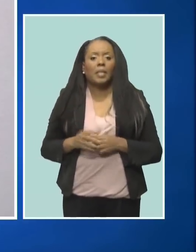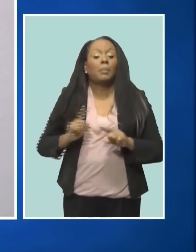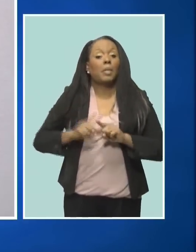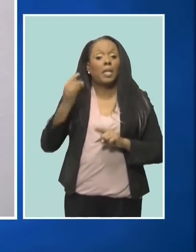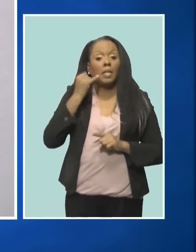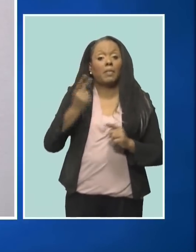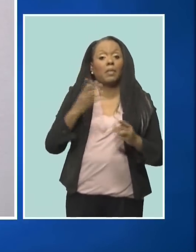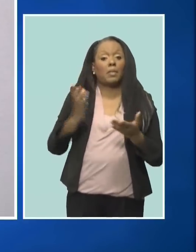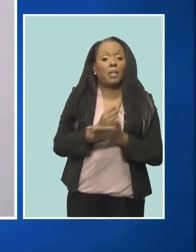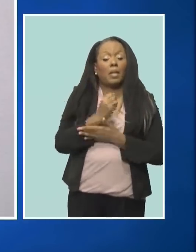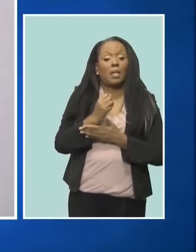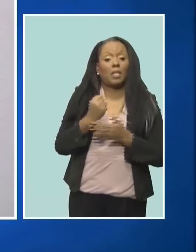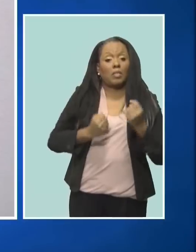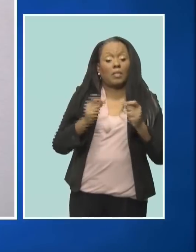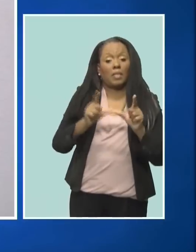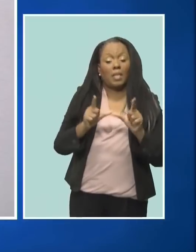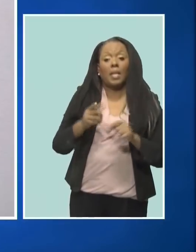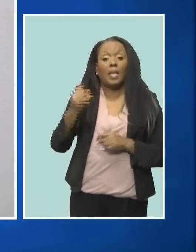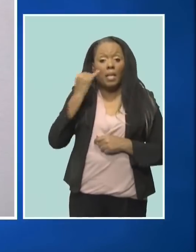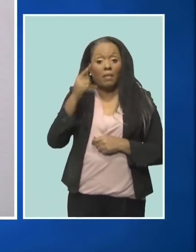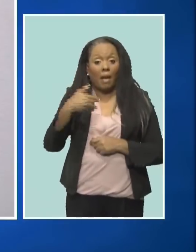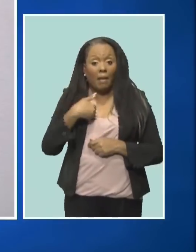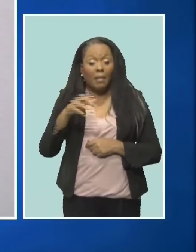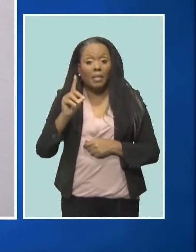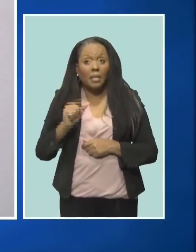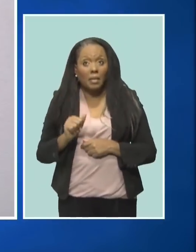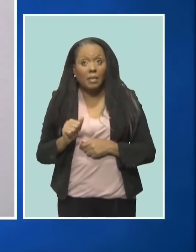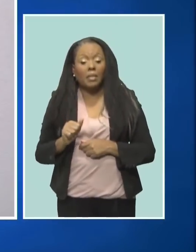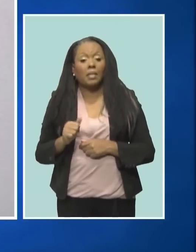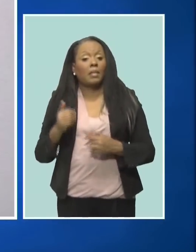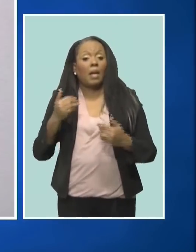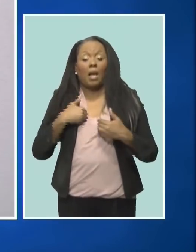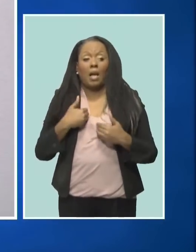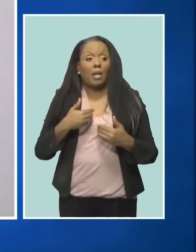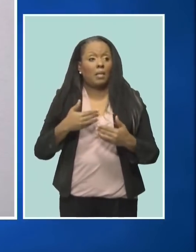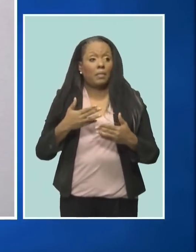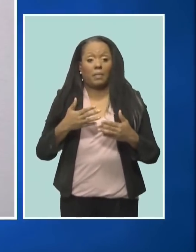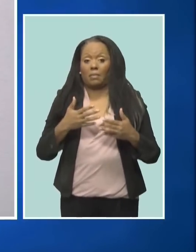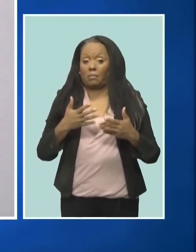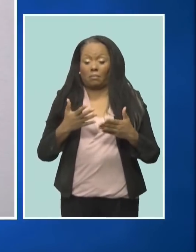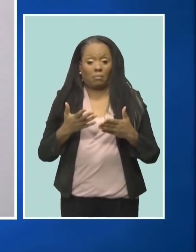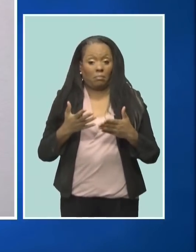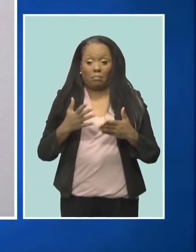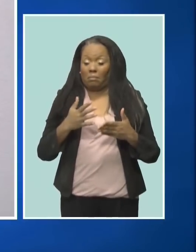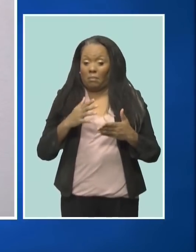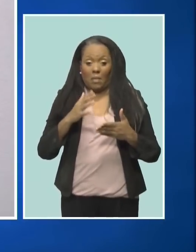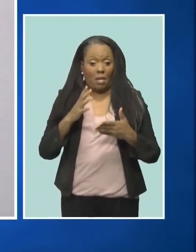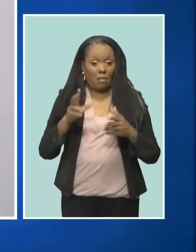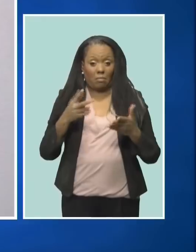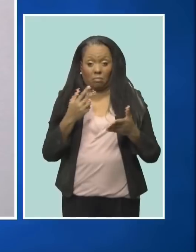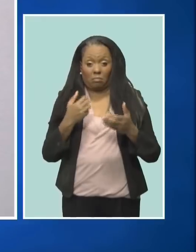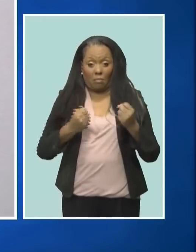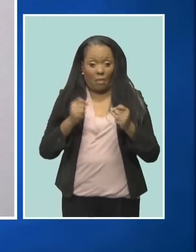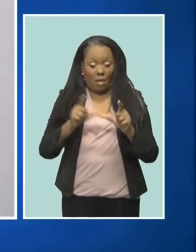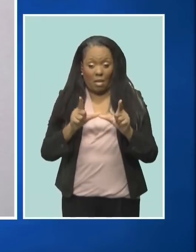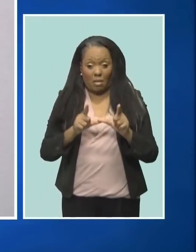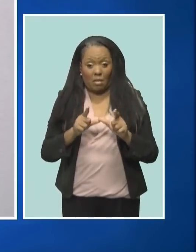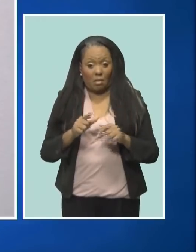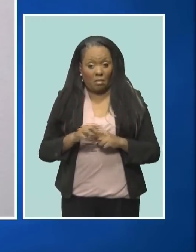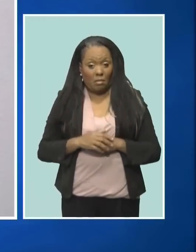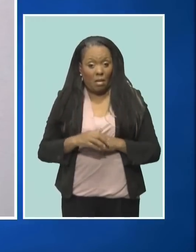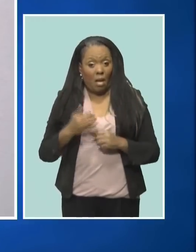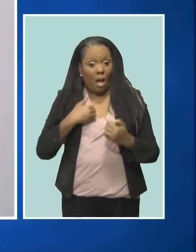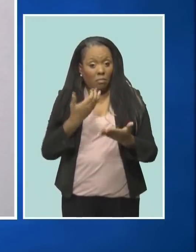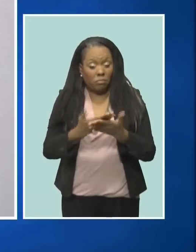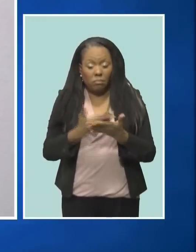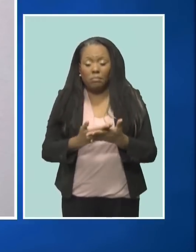then even if you have a disability, once you have a valid driver's license, you can be considered for insurance. A